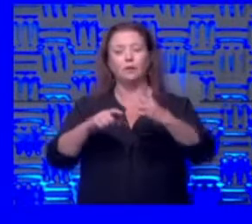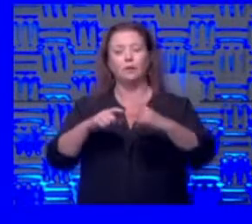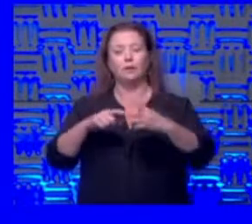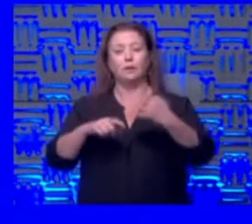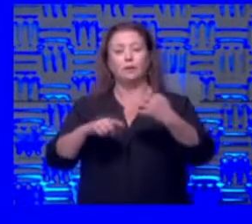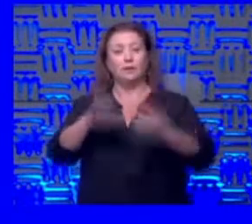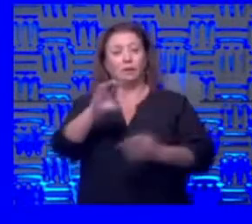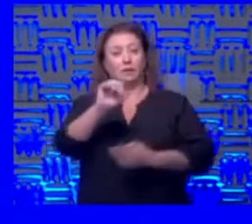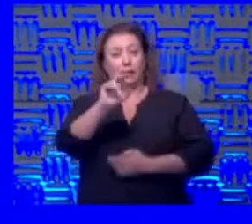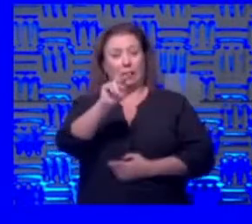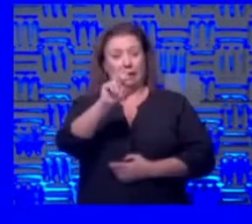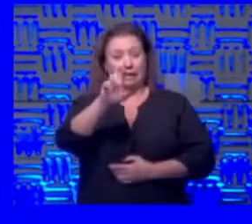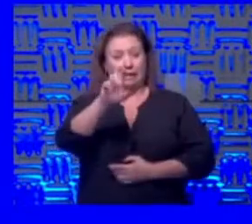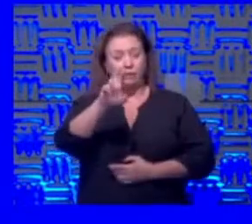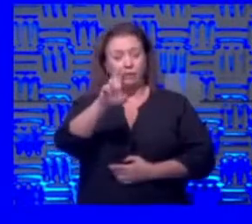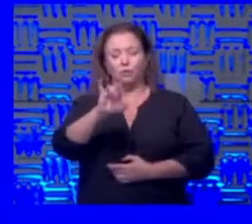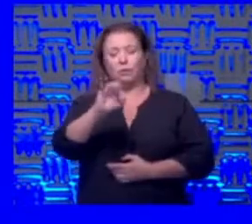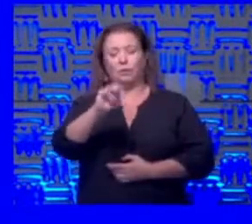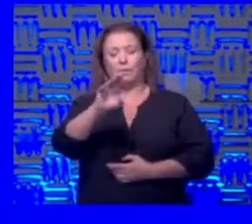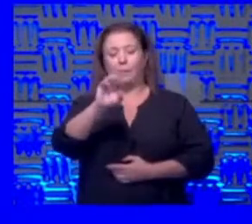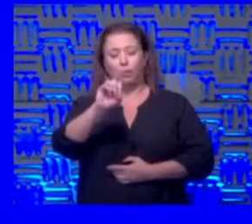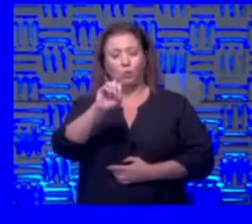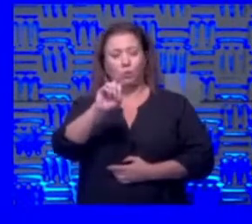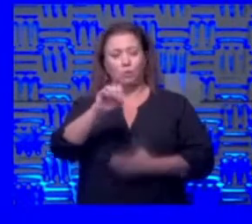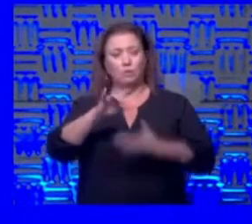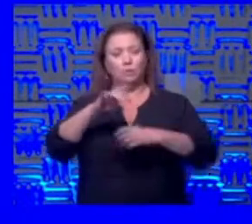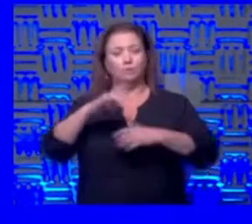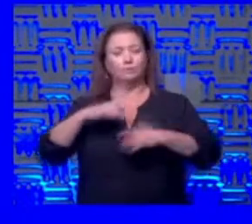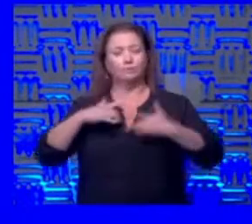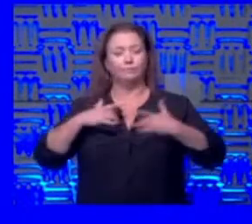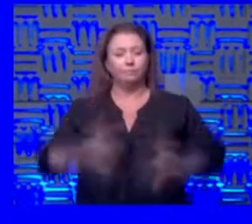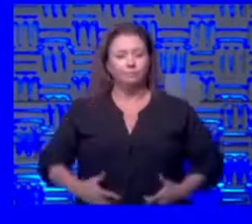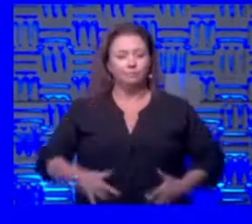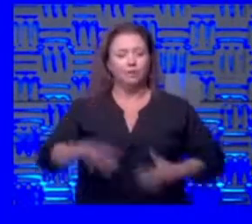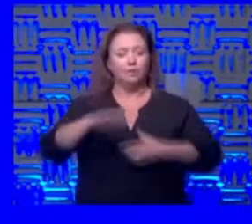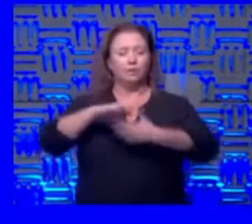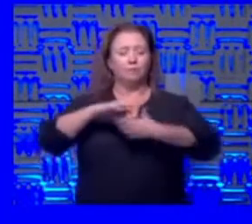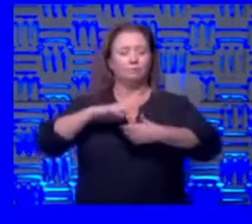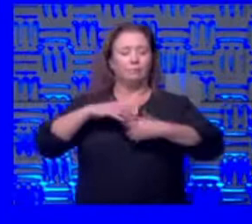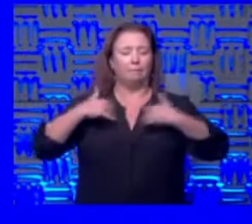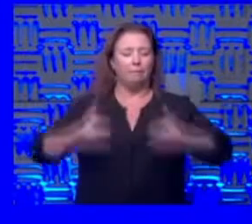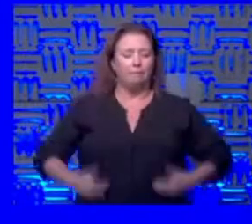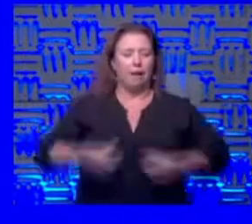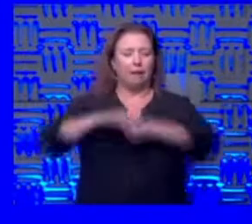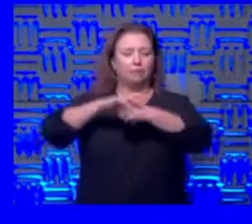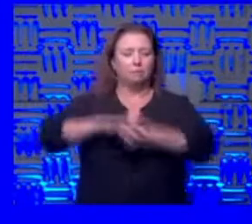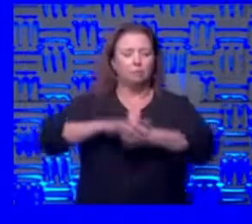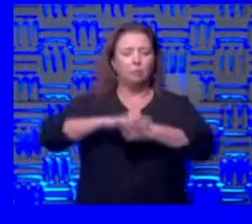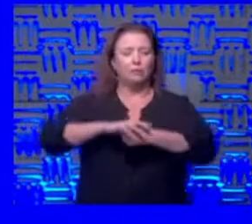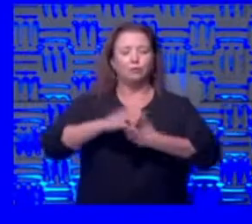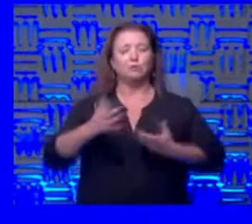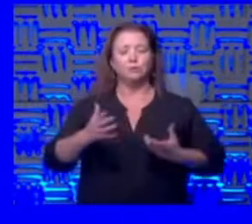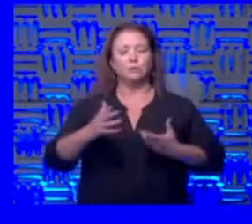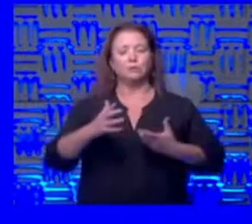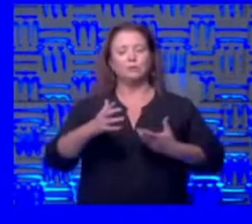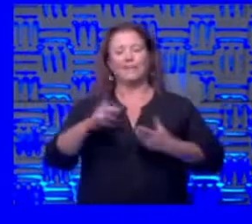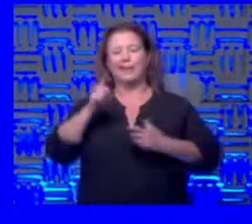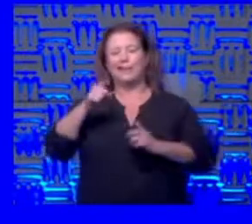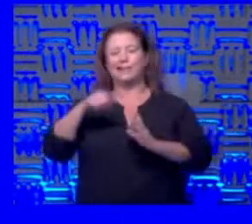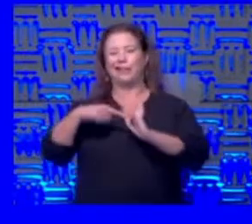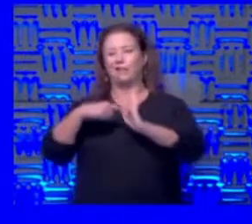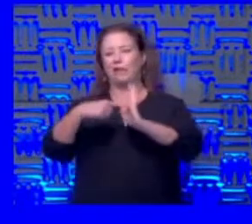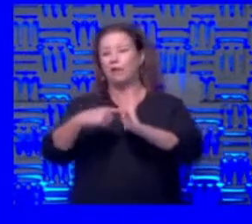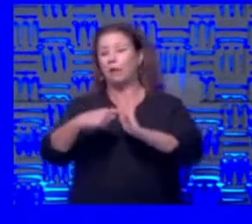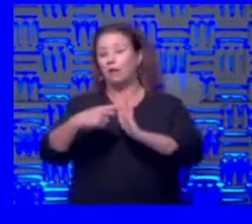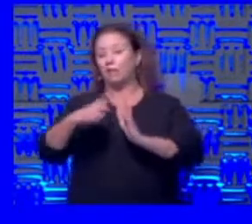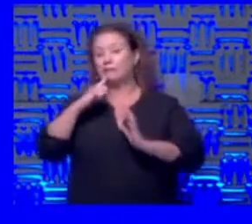Is cancer and immune suppression? That is as well. But again, I think to the extent of well, how severe is that